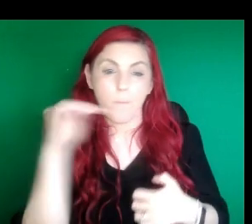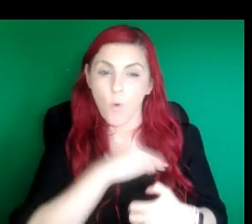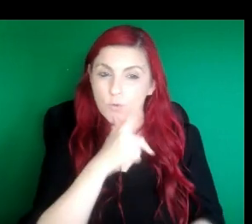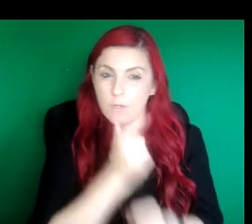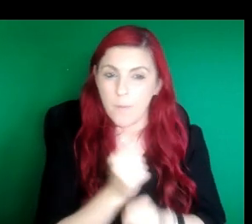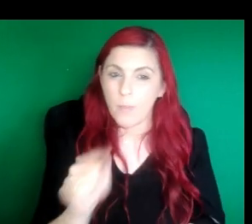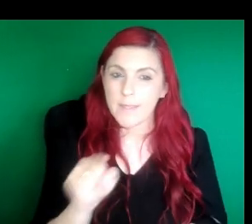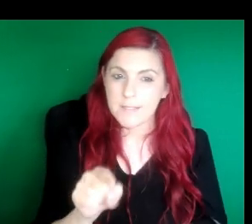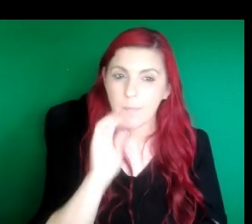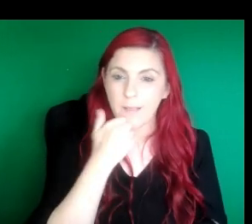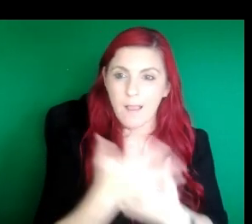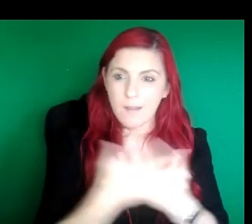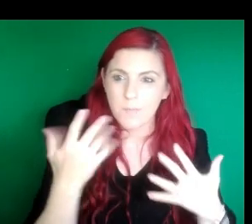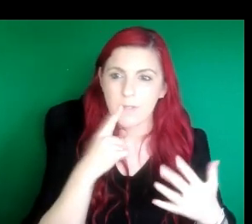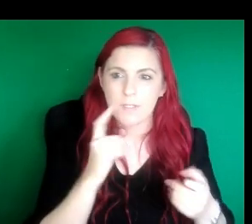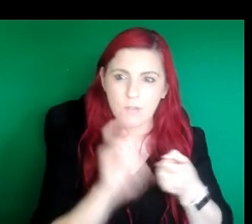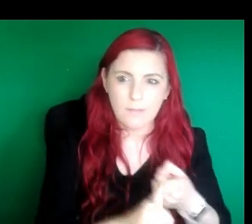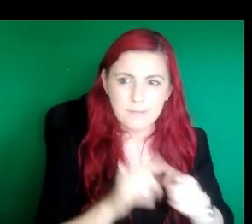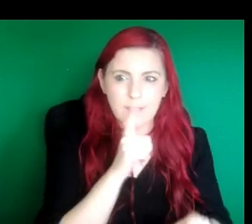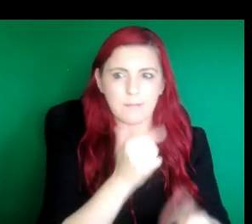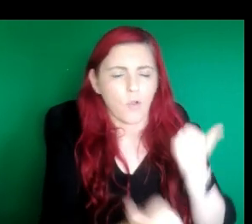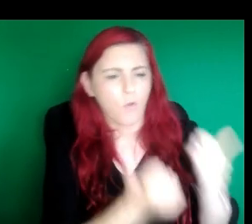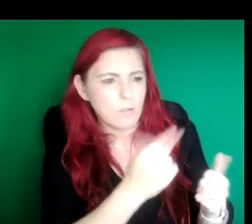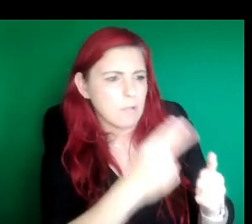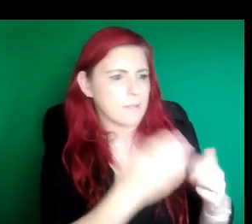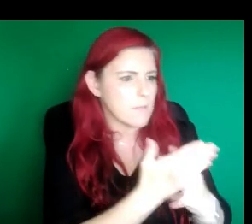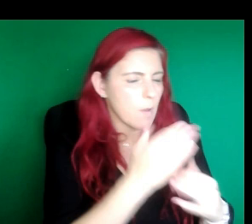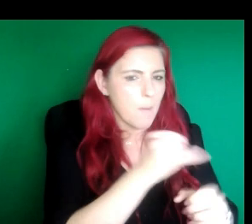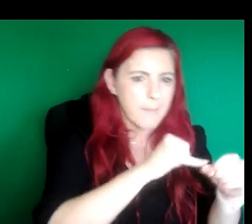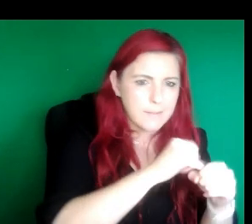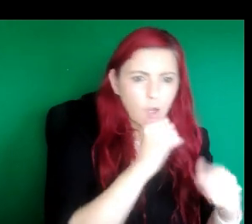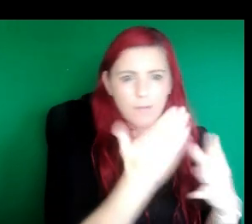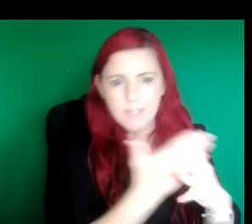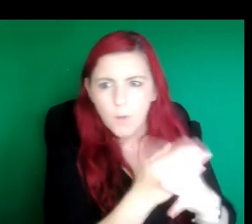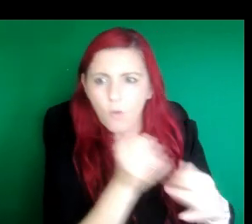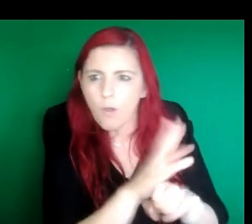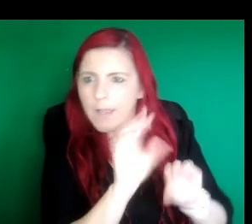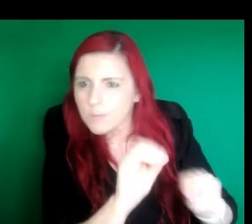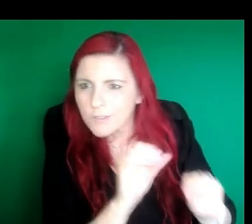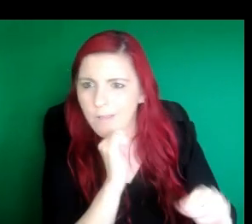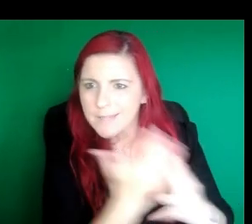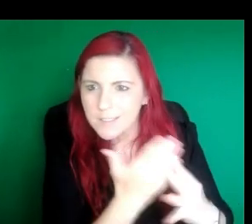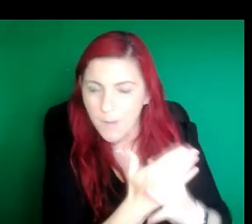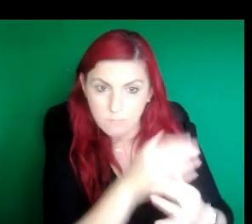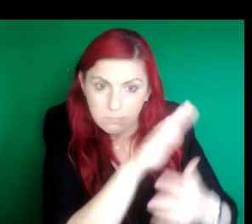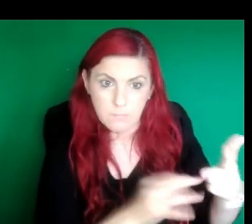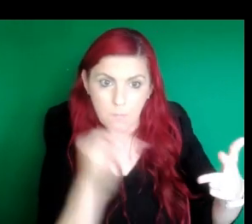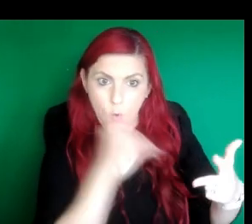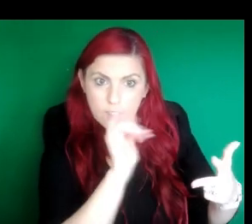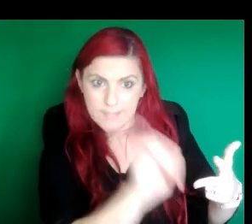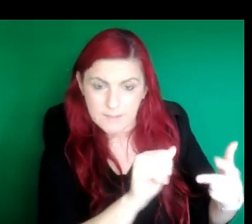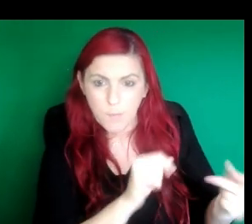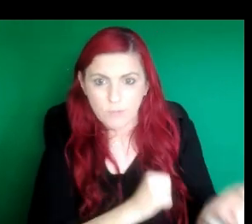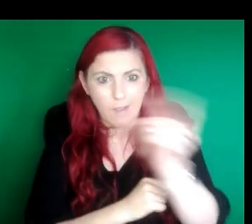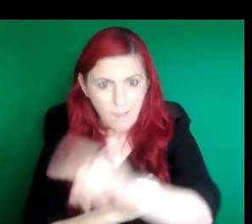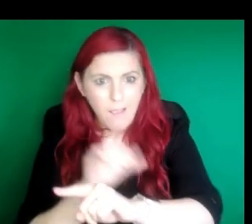because very often we can get bogged down in saying that, well, maybe the courts are inaccessible or the medical systems are inaccessible or education. And those are all very